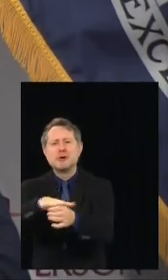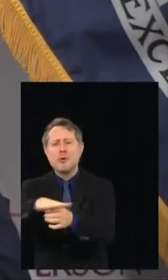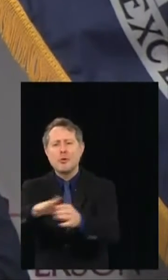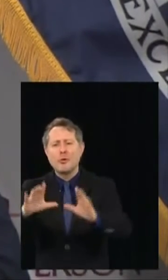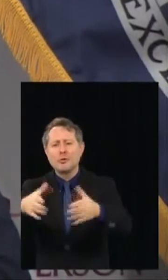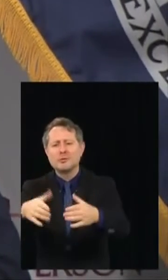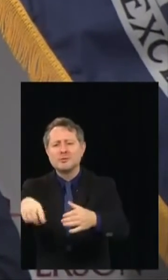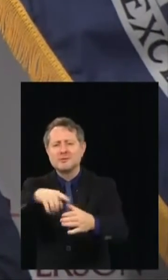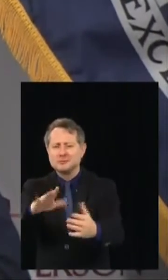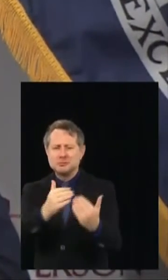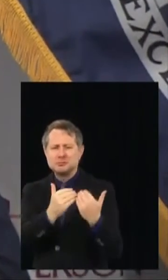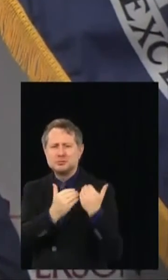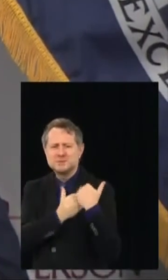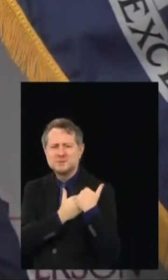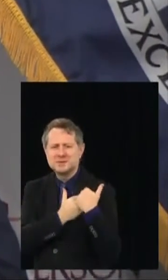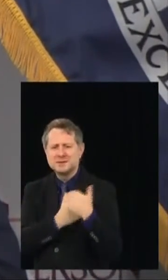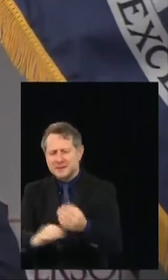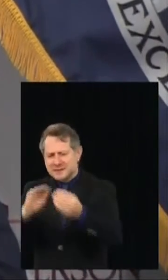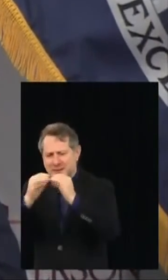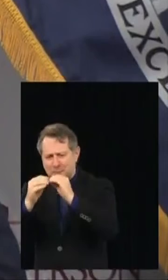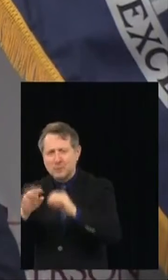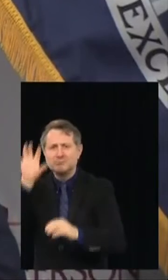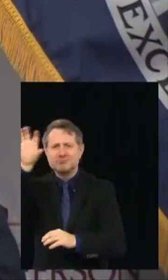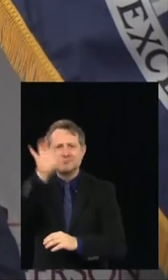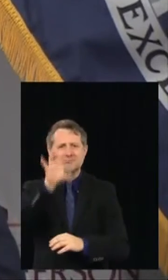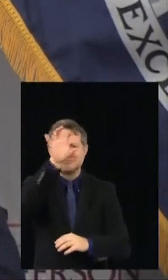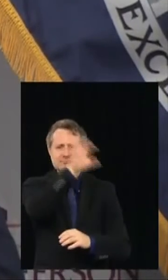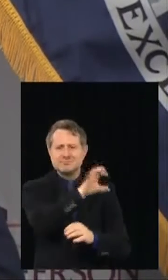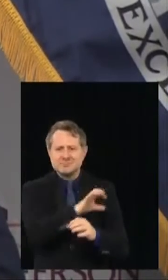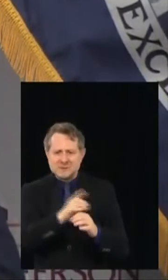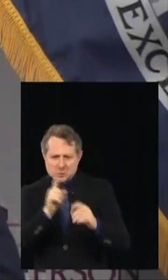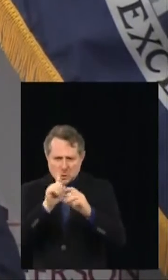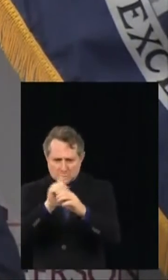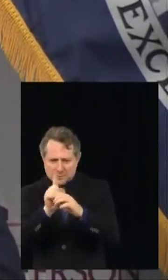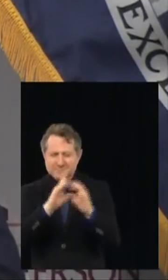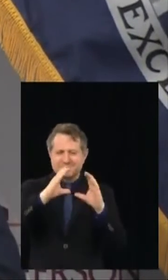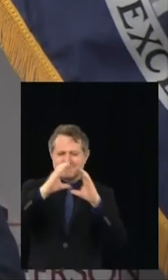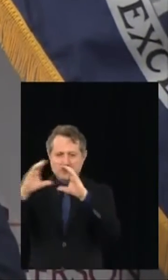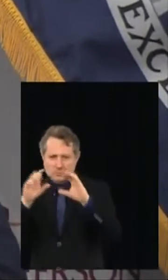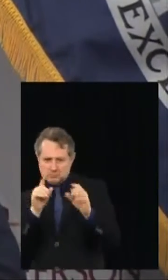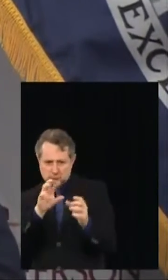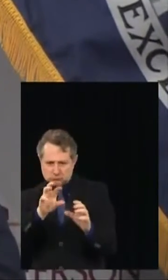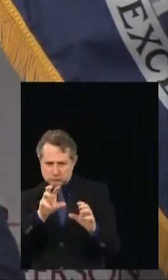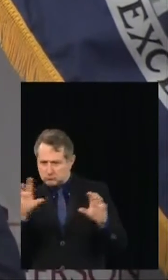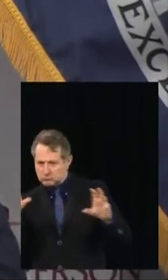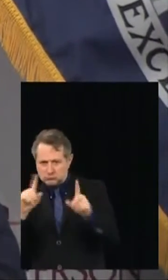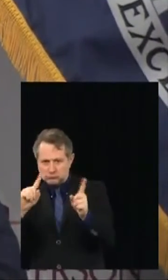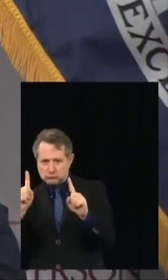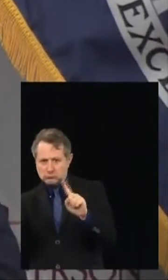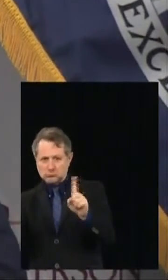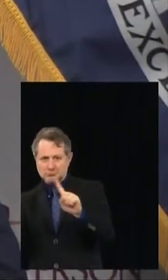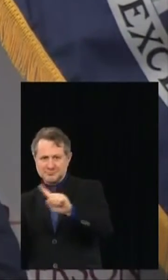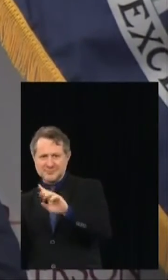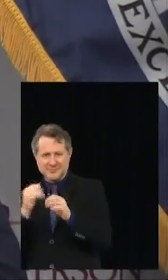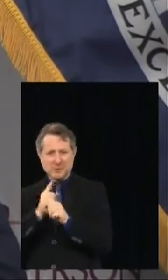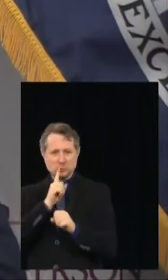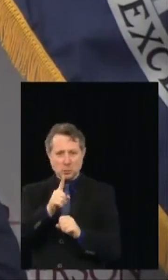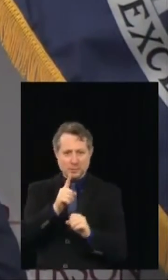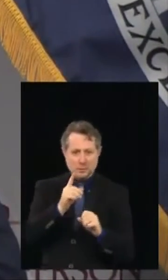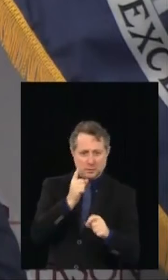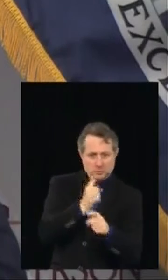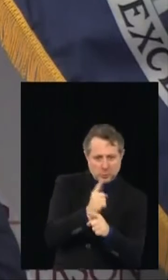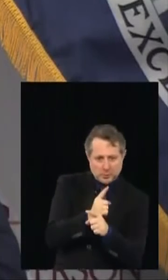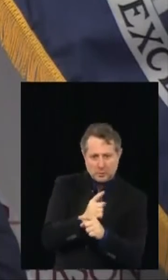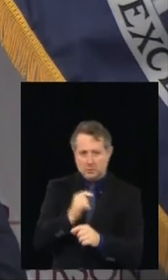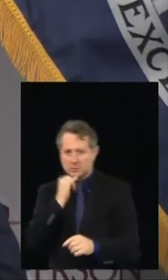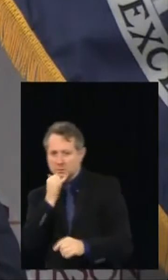at those numbers every day, see what's happening with those numbers every day, and respond to those numbers. And that